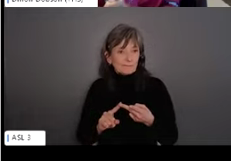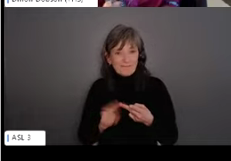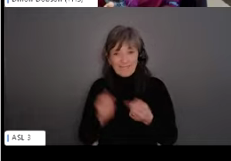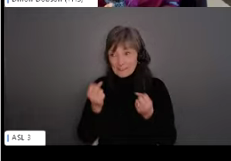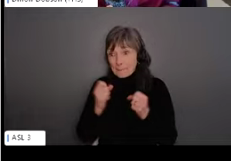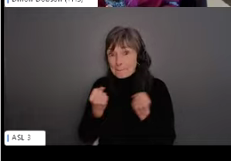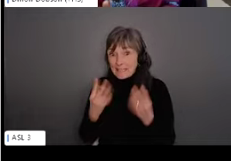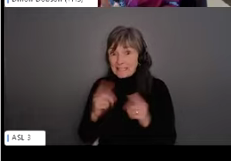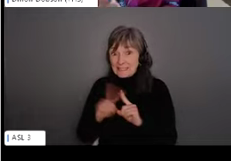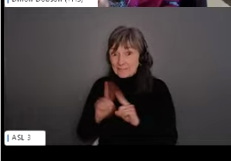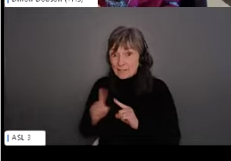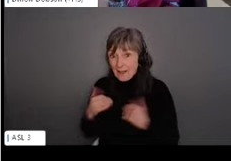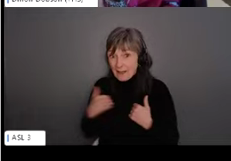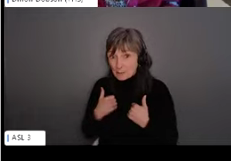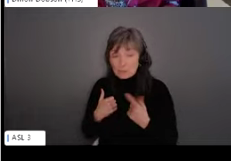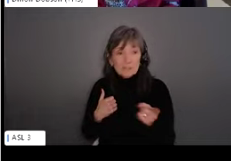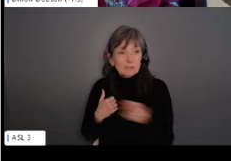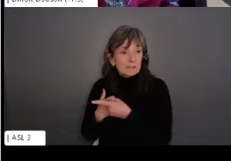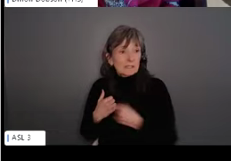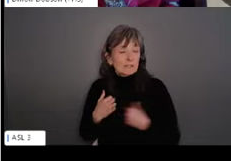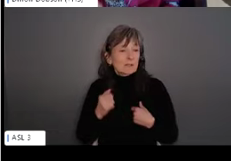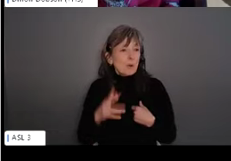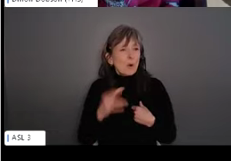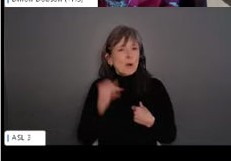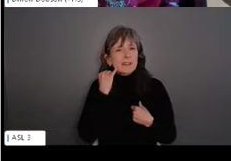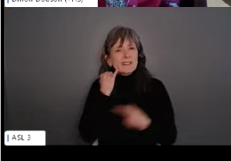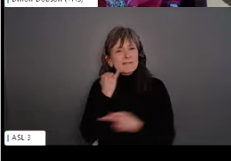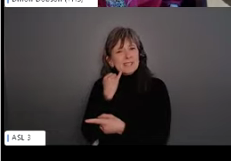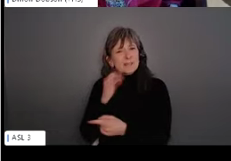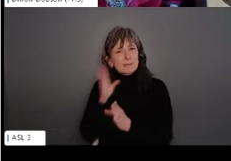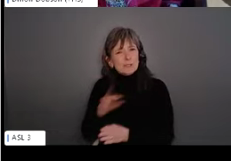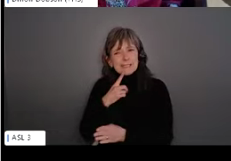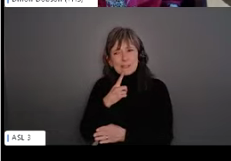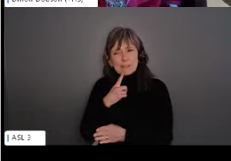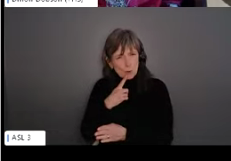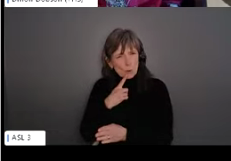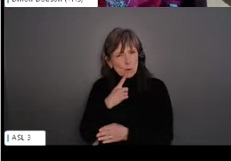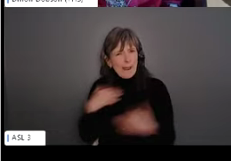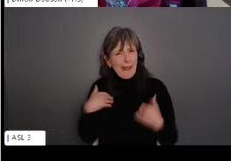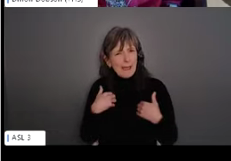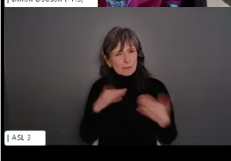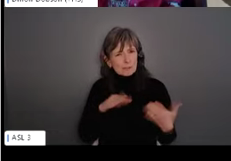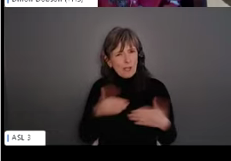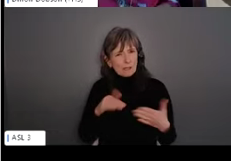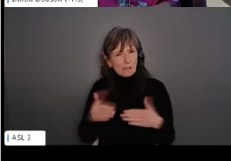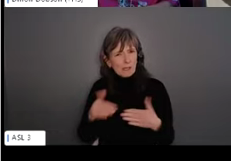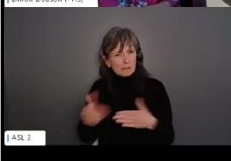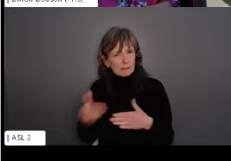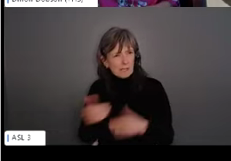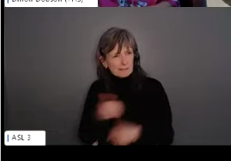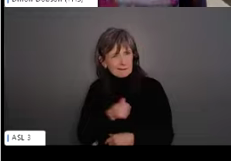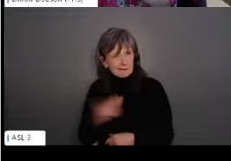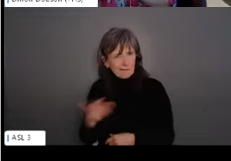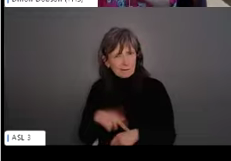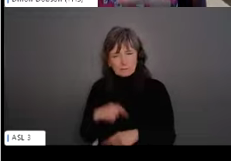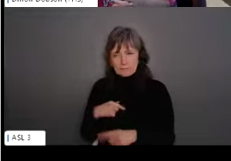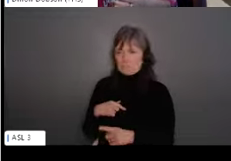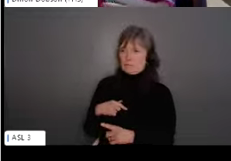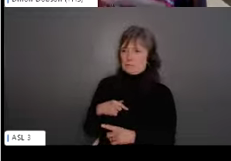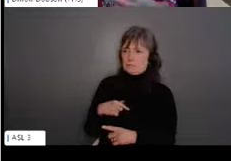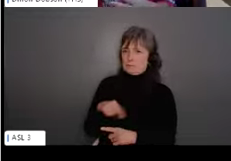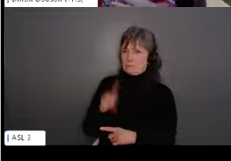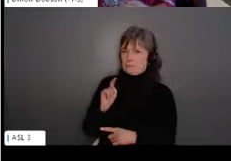are that there's repetitive deaths in the home, that is a huge flag that something abnormal is happening. If it doesn't seem to be, that